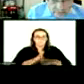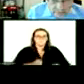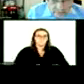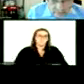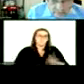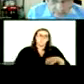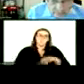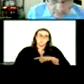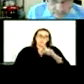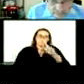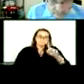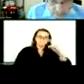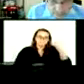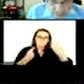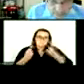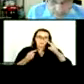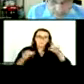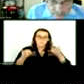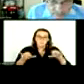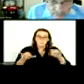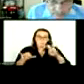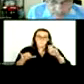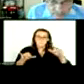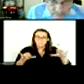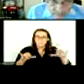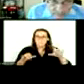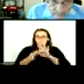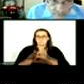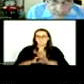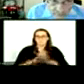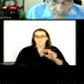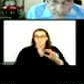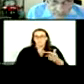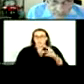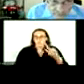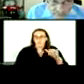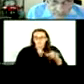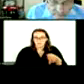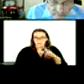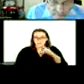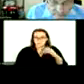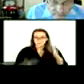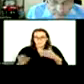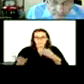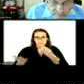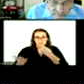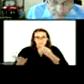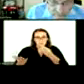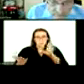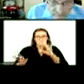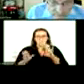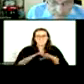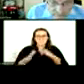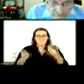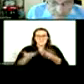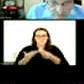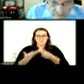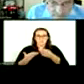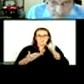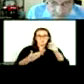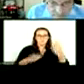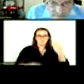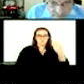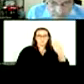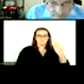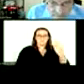bill related to the regulation of third-party delivery platforms and is holding a hearing on that bill tomorrow morning. So